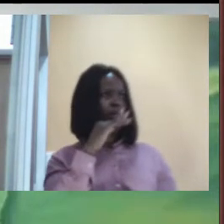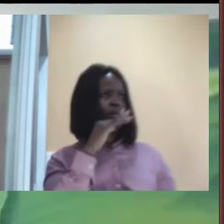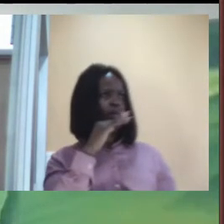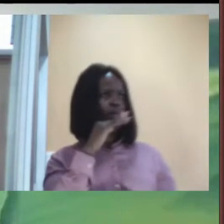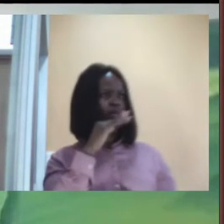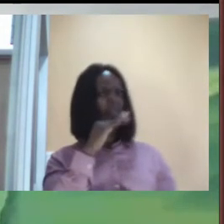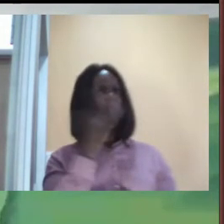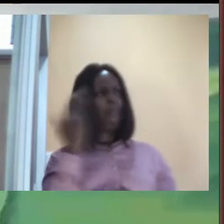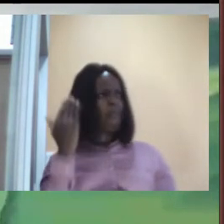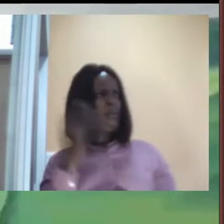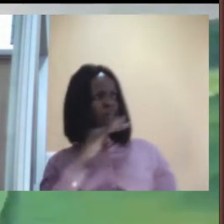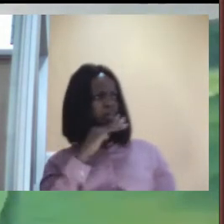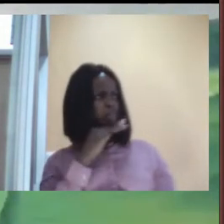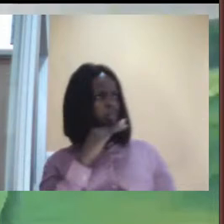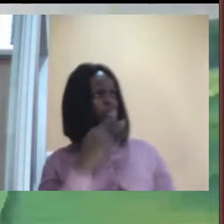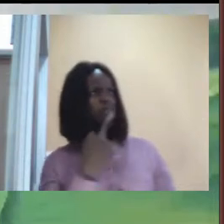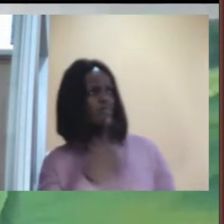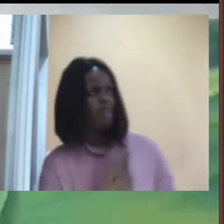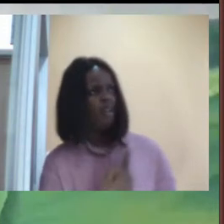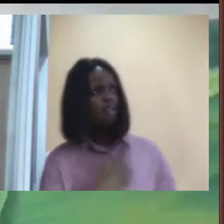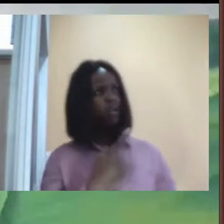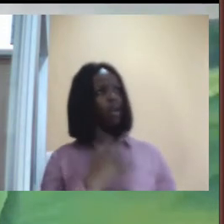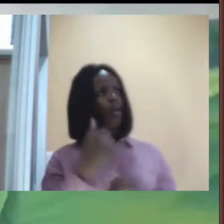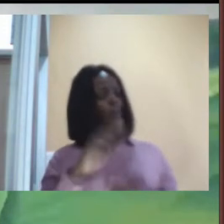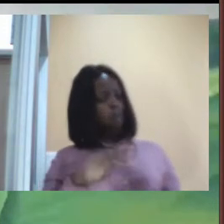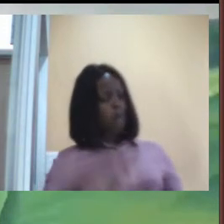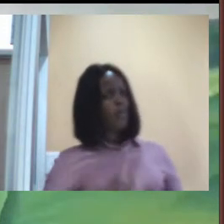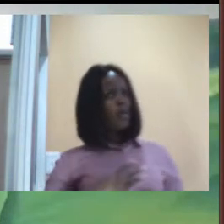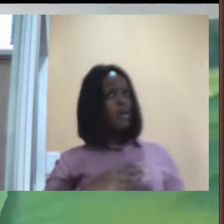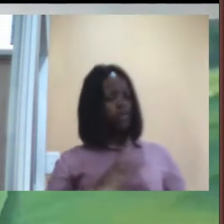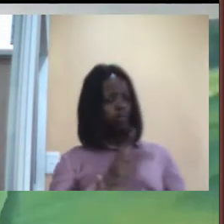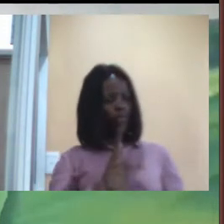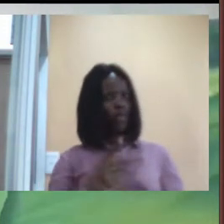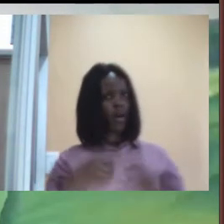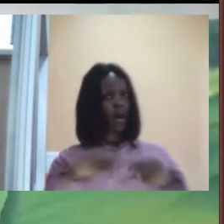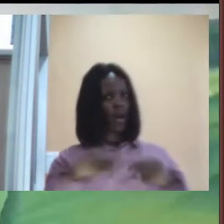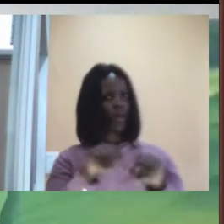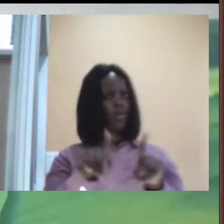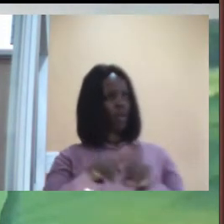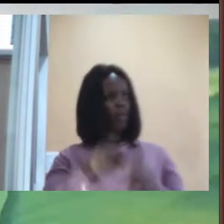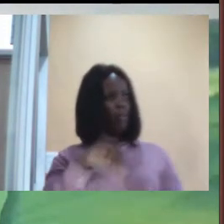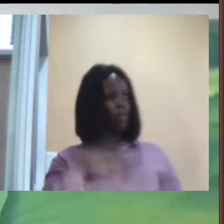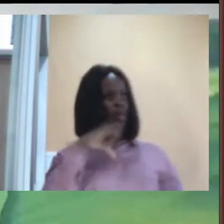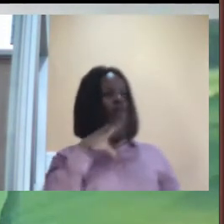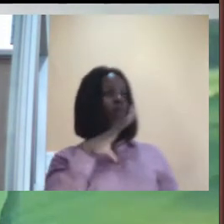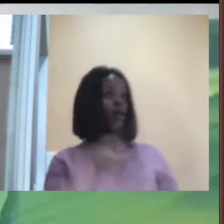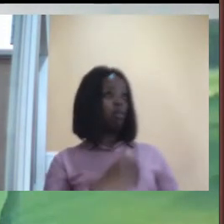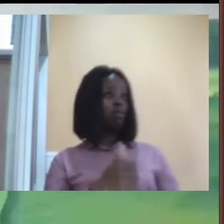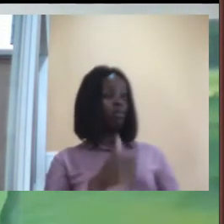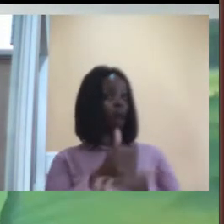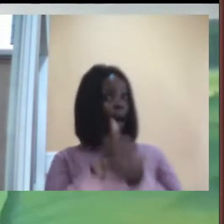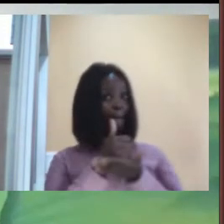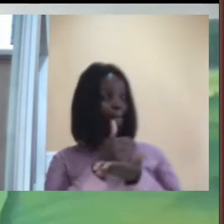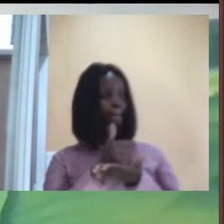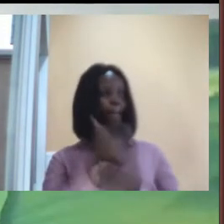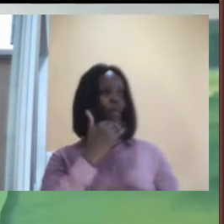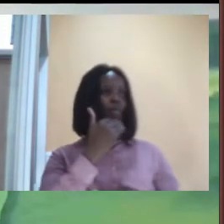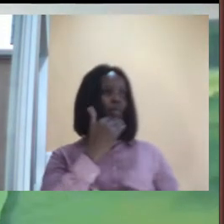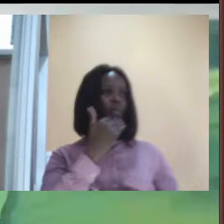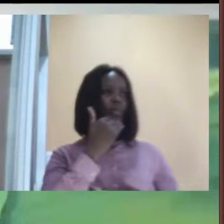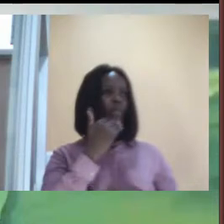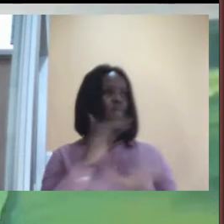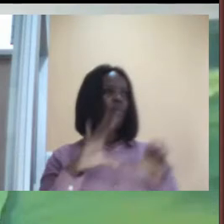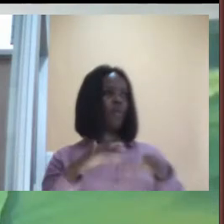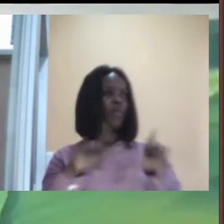Woolworths, and we cannot shy away from that. And it's our product, and we are proud of it. And I think with the support that we have been given by the committee